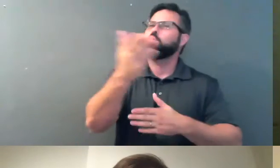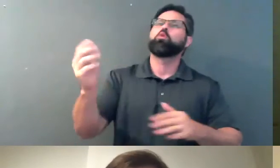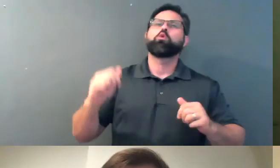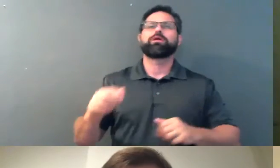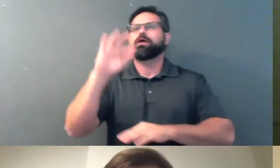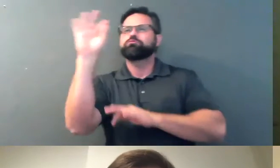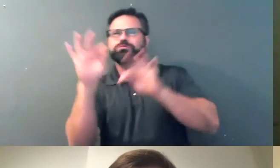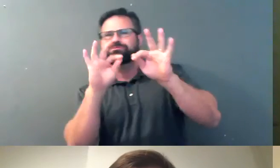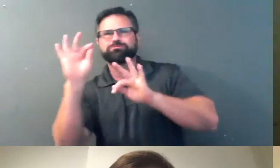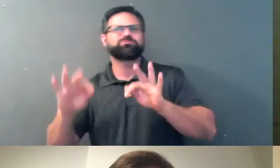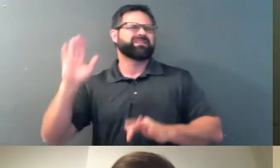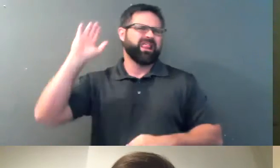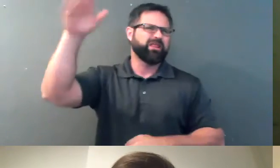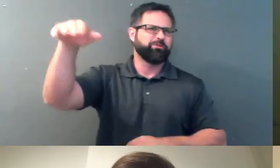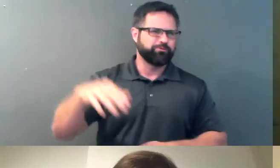And